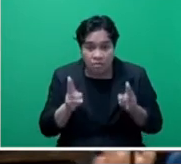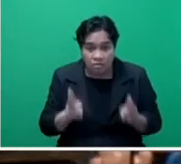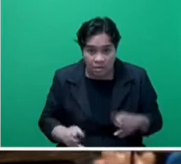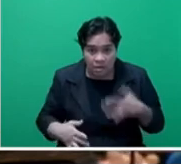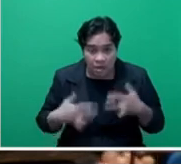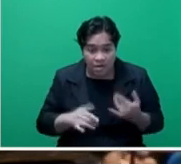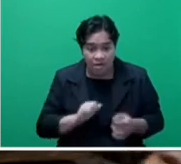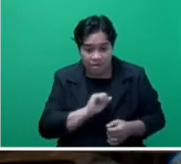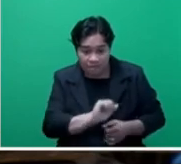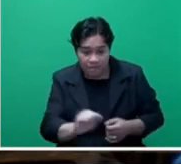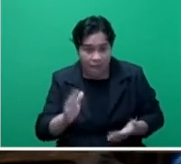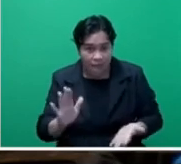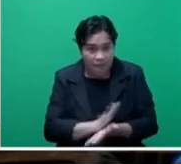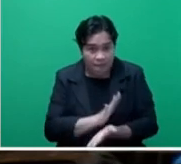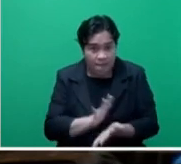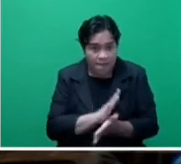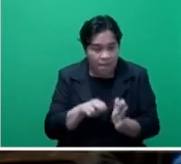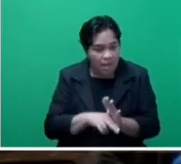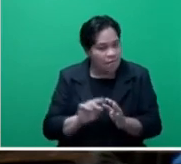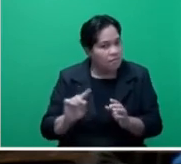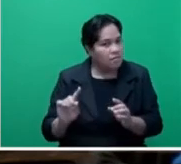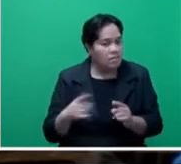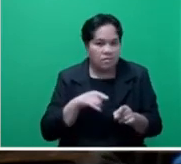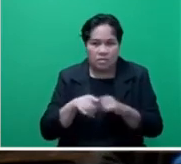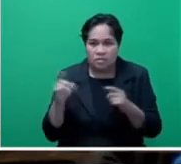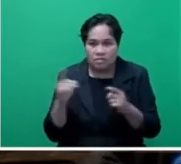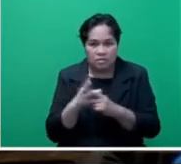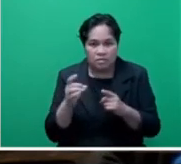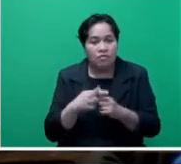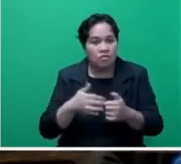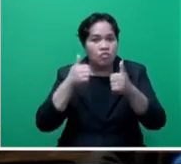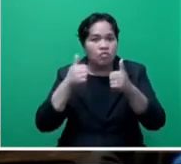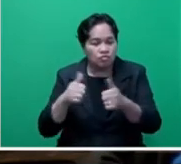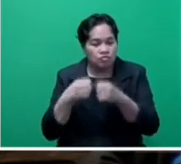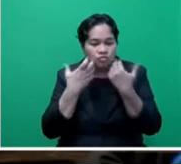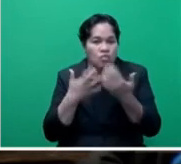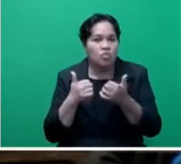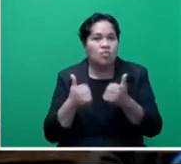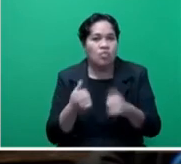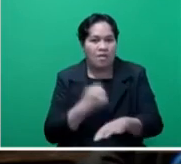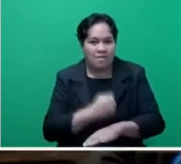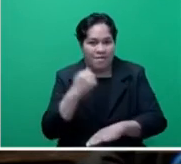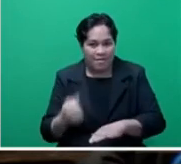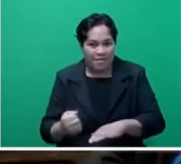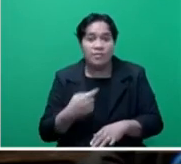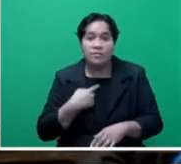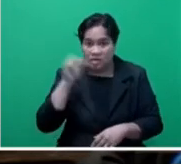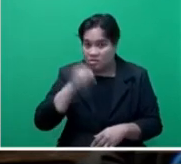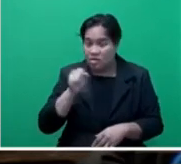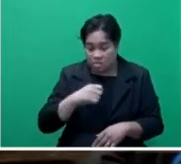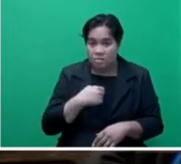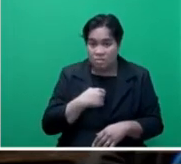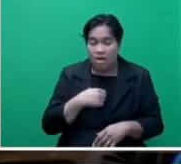their destruction is the first and only object of a good government." And I agree completely, and